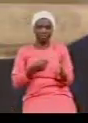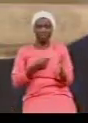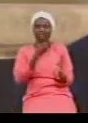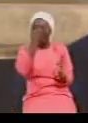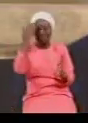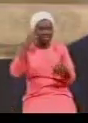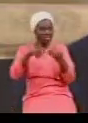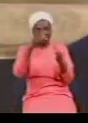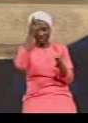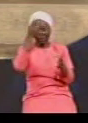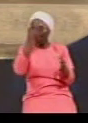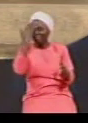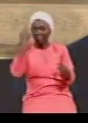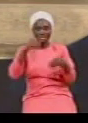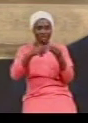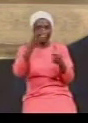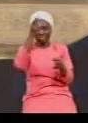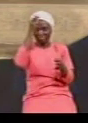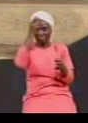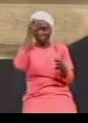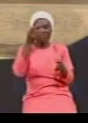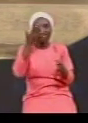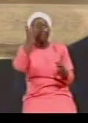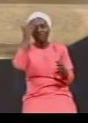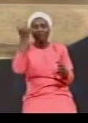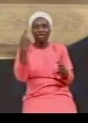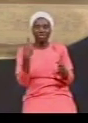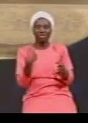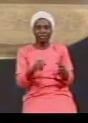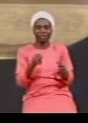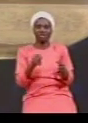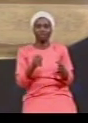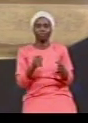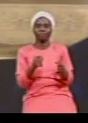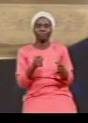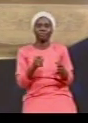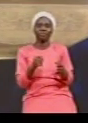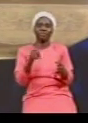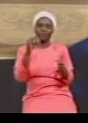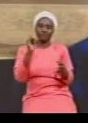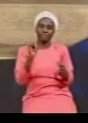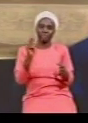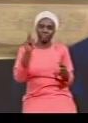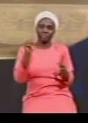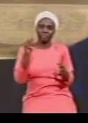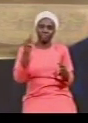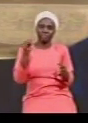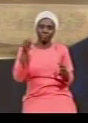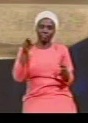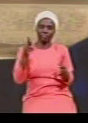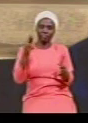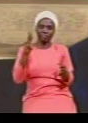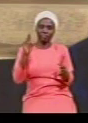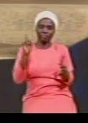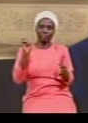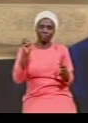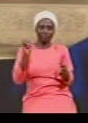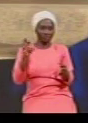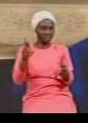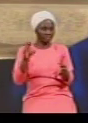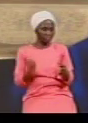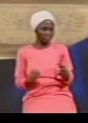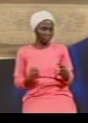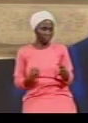demons. Ask of me. Forget the intruders. Ask of me. Forget the